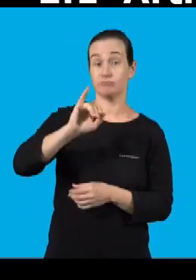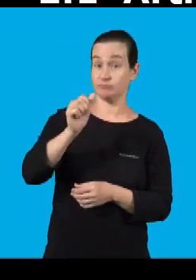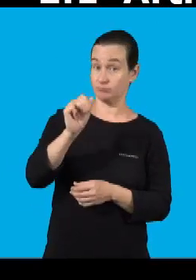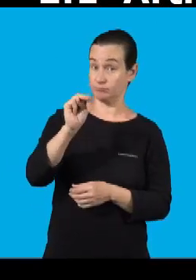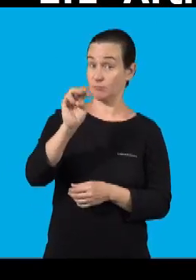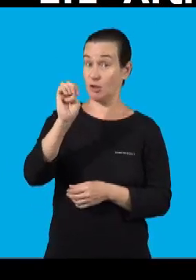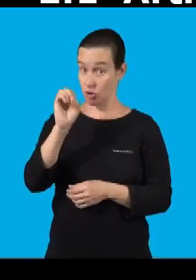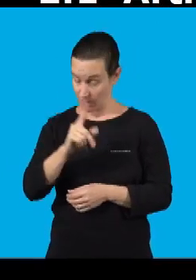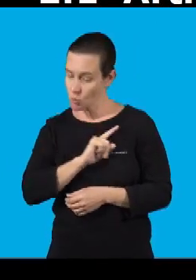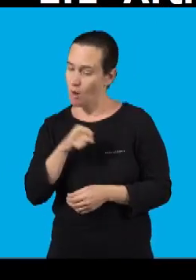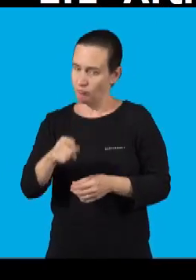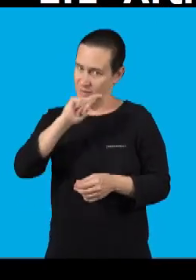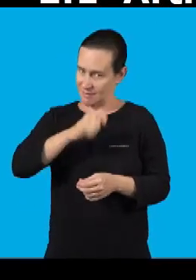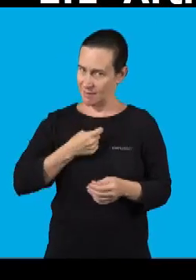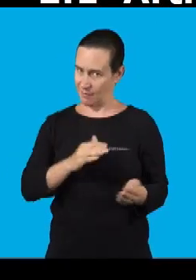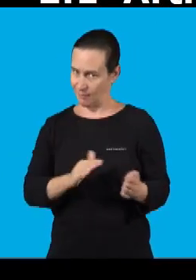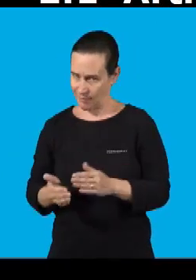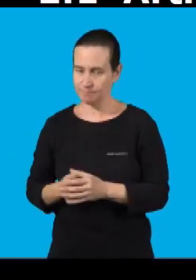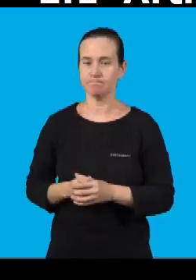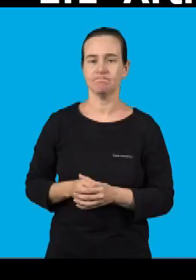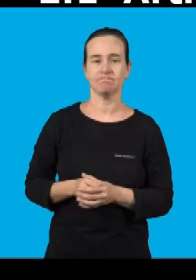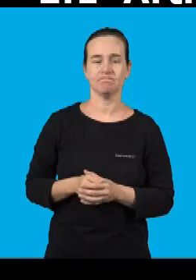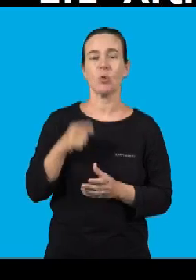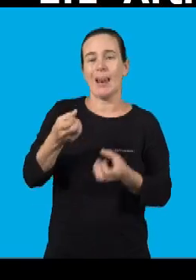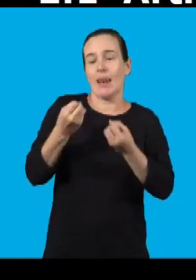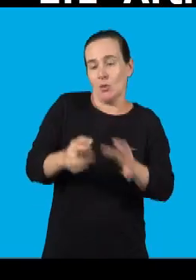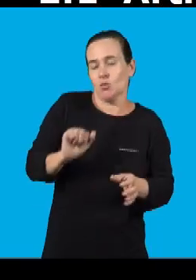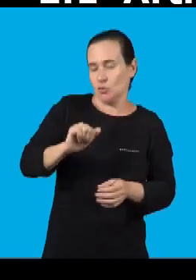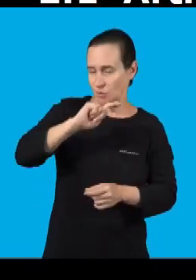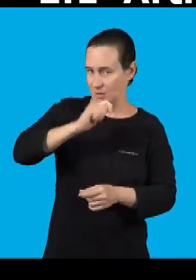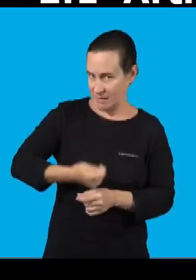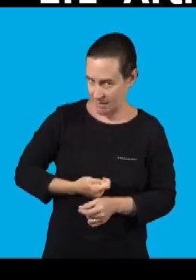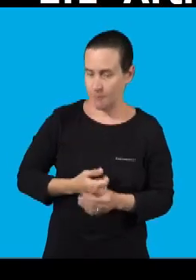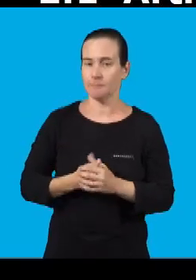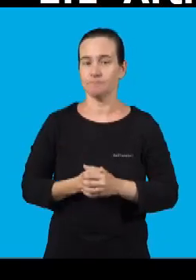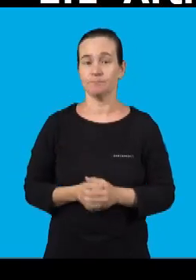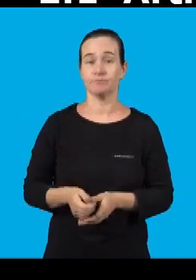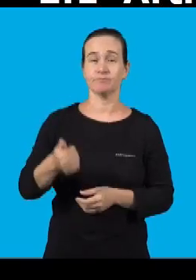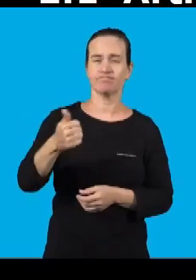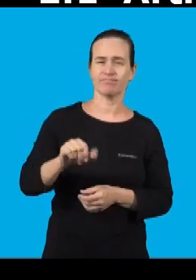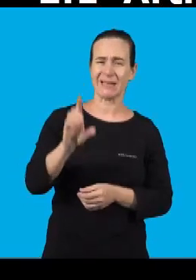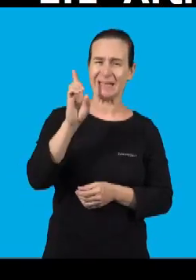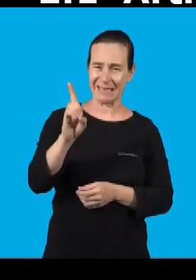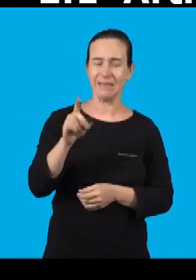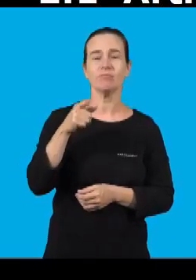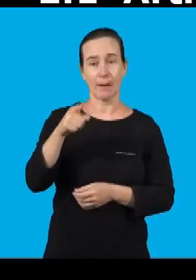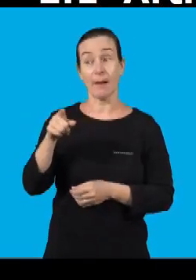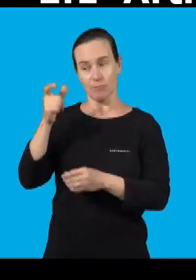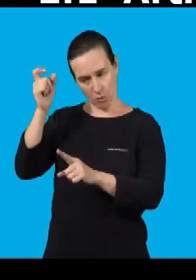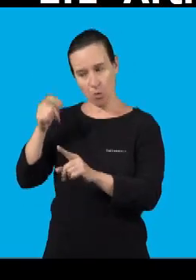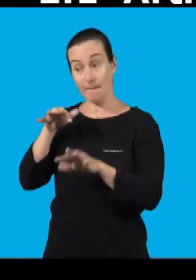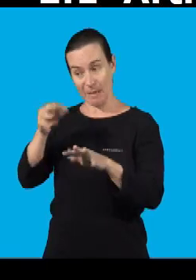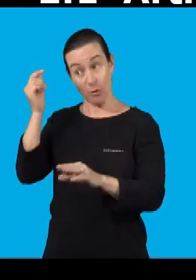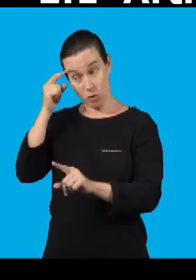his son, okay? Then we have the known D, the known activist, all